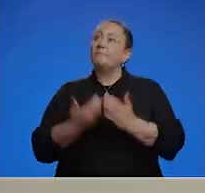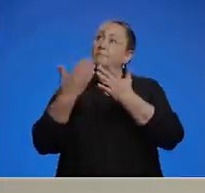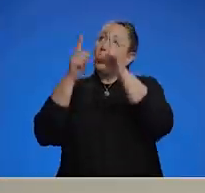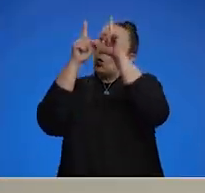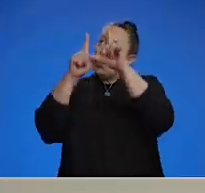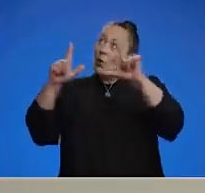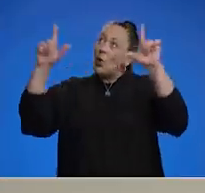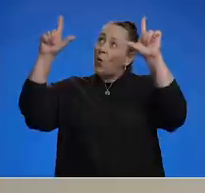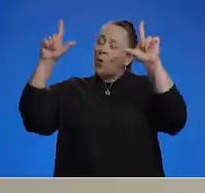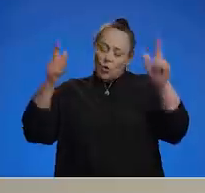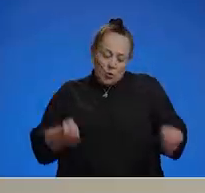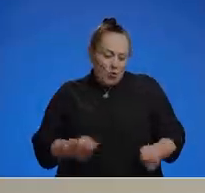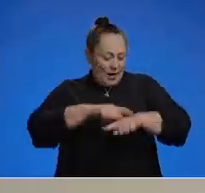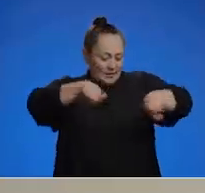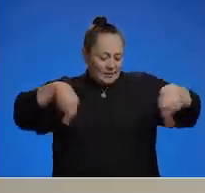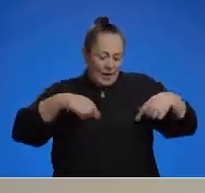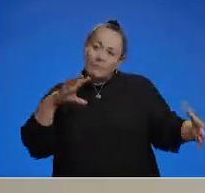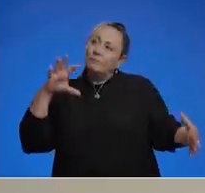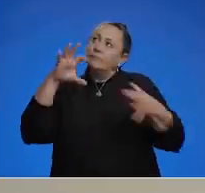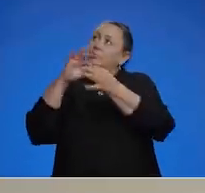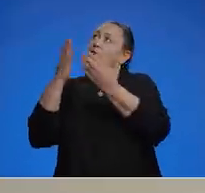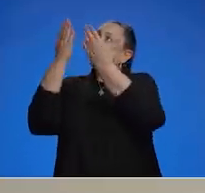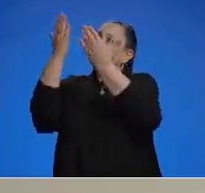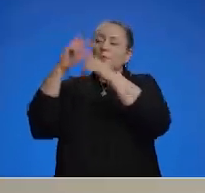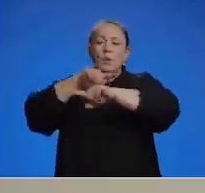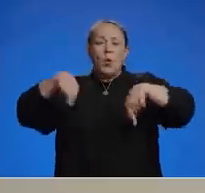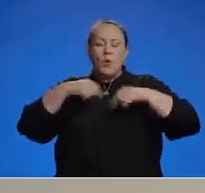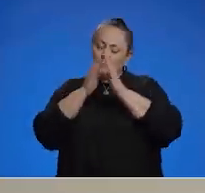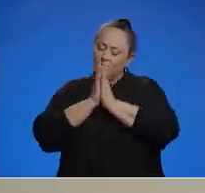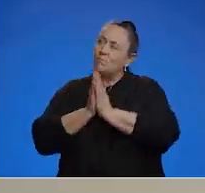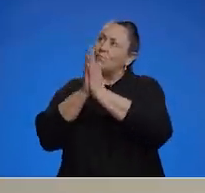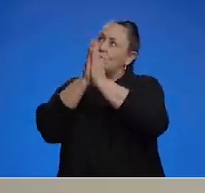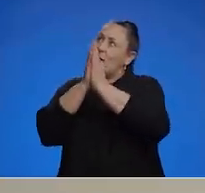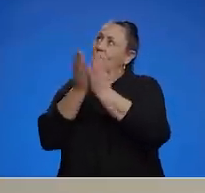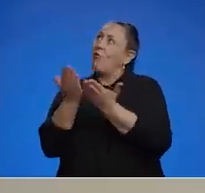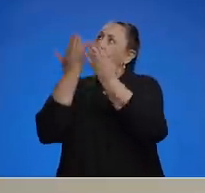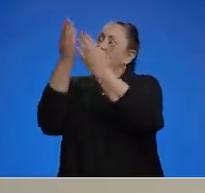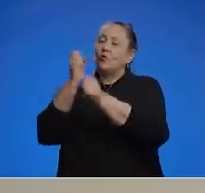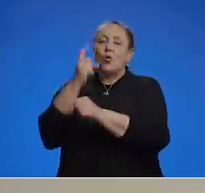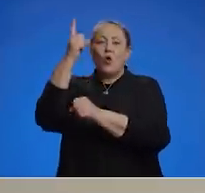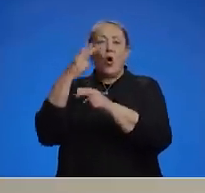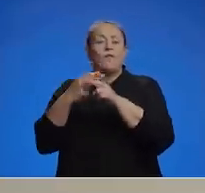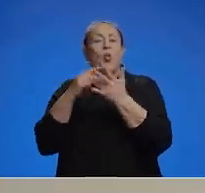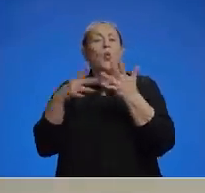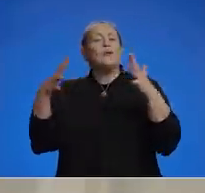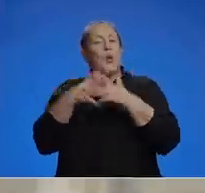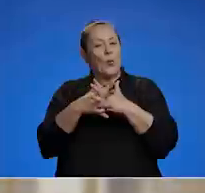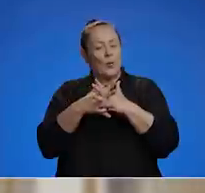It is the Lord who raises up the lowly. Let us bring our needs before the God of the widow and